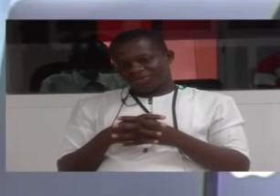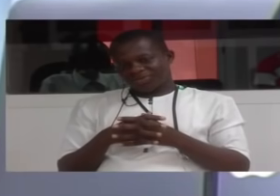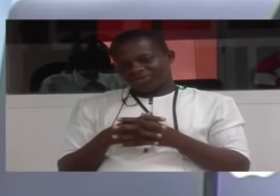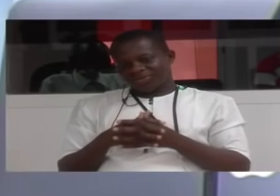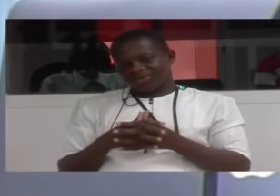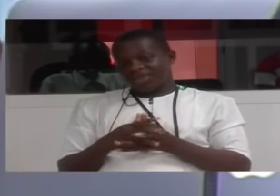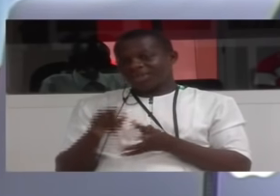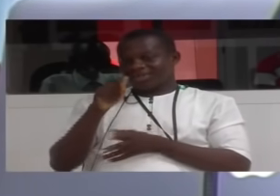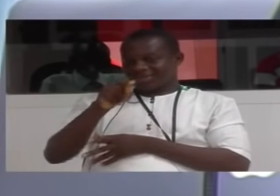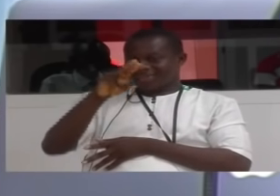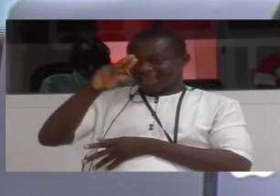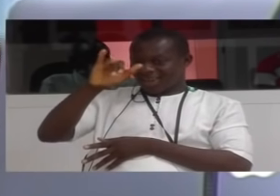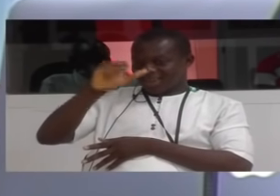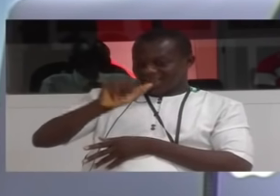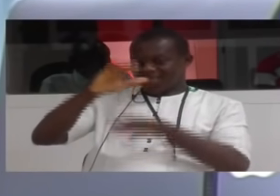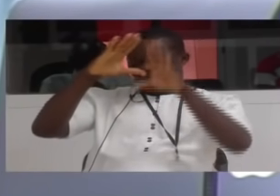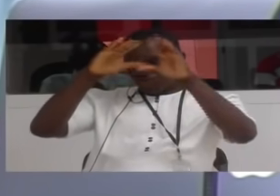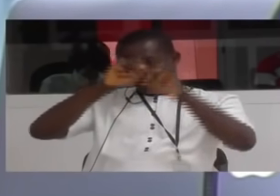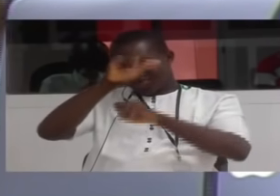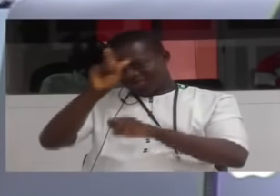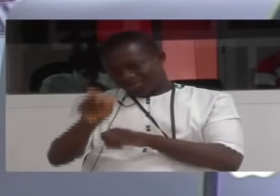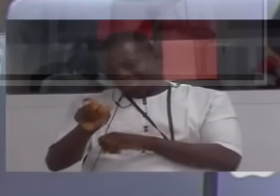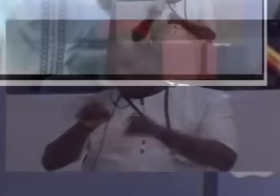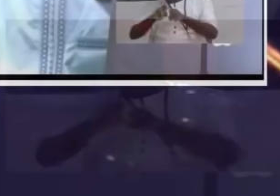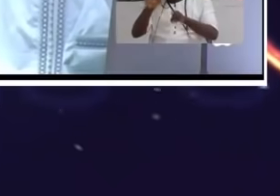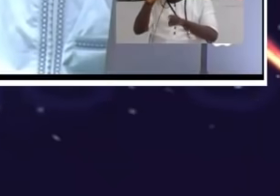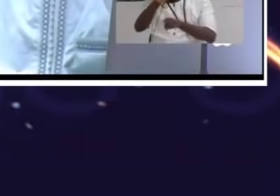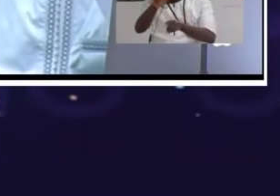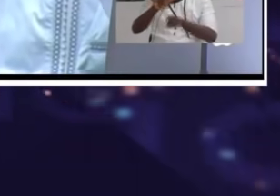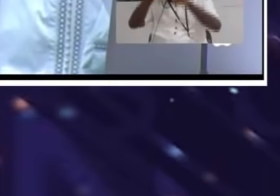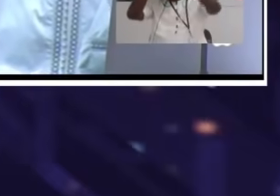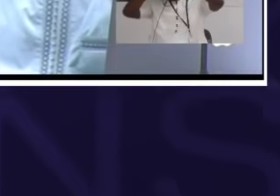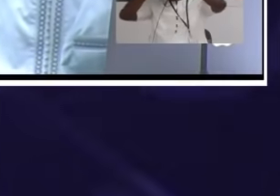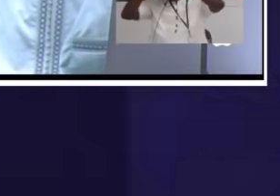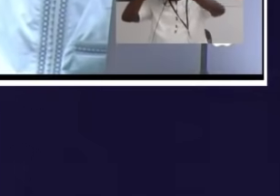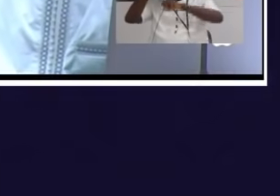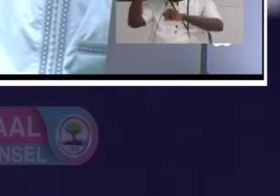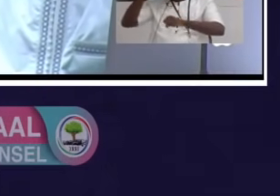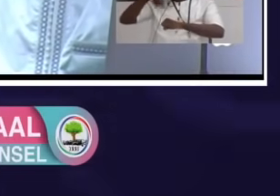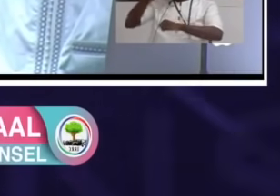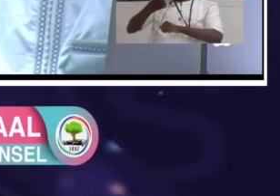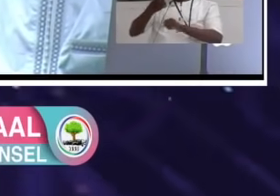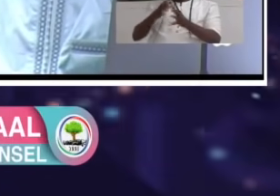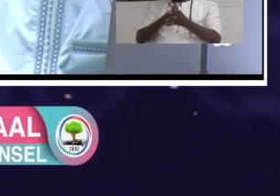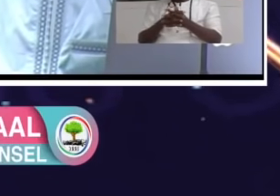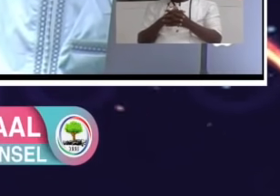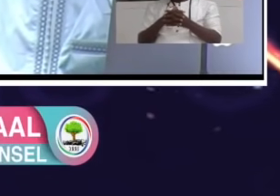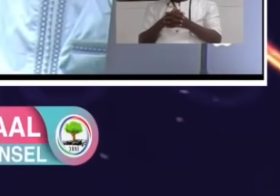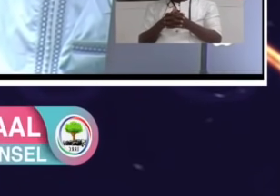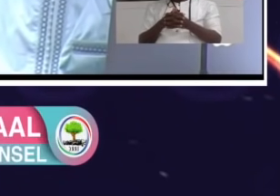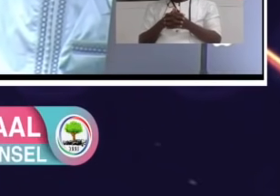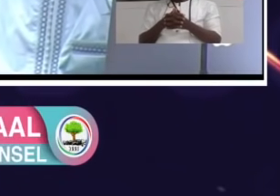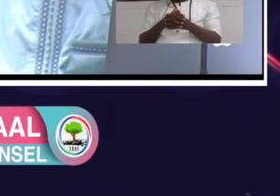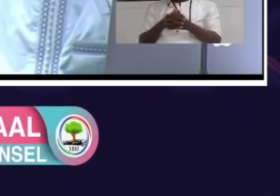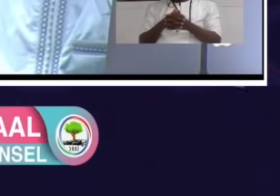This intelligence officer, which government was he officially working for? Intelligence officer bobu ban nguur